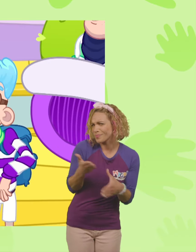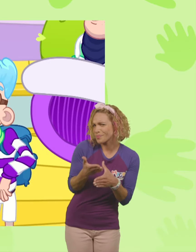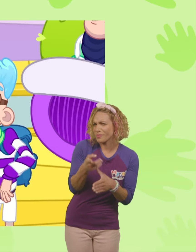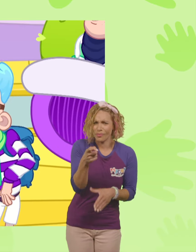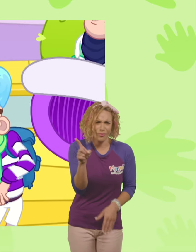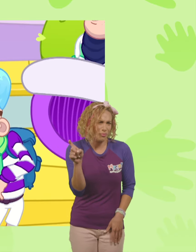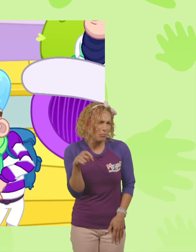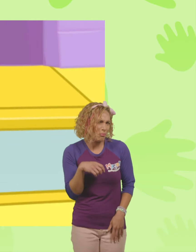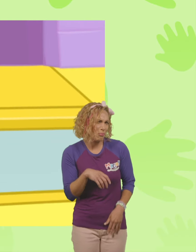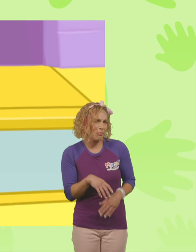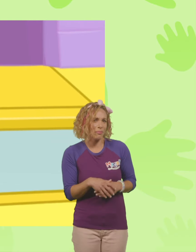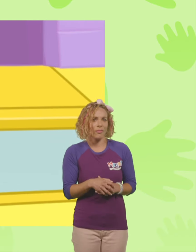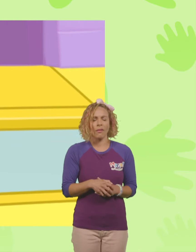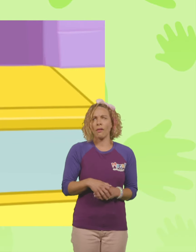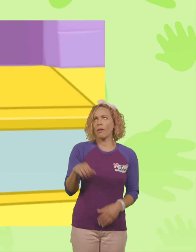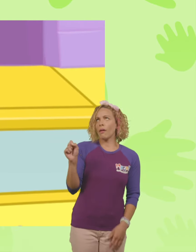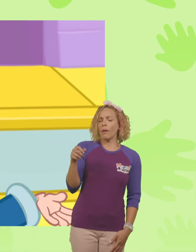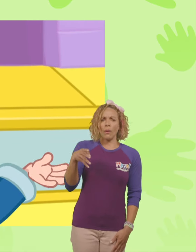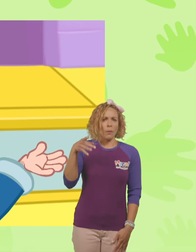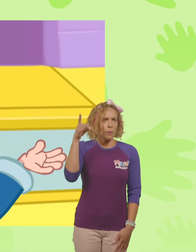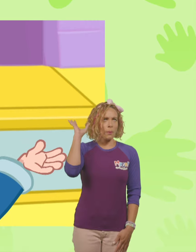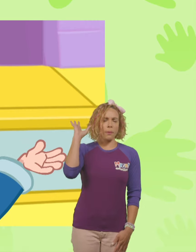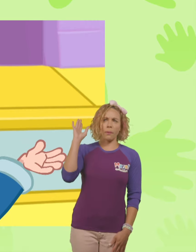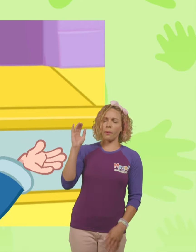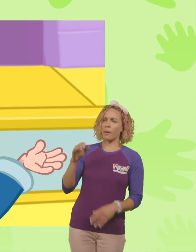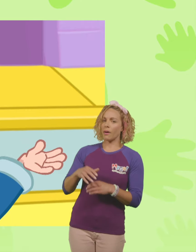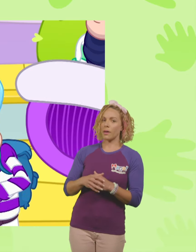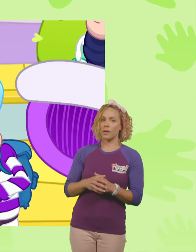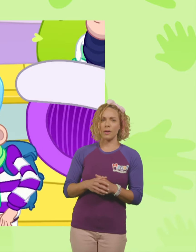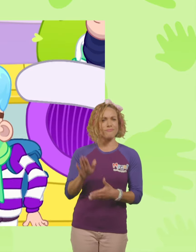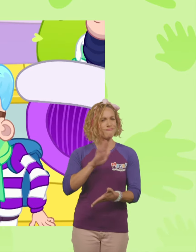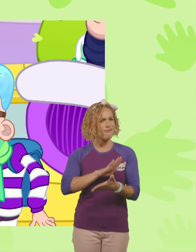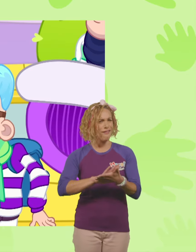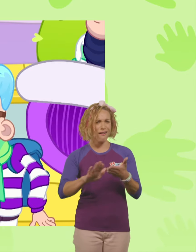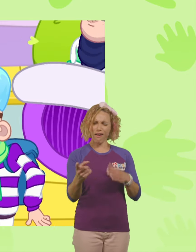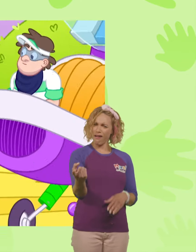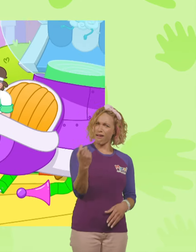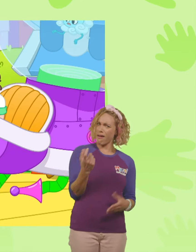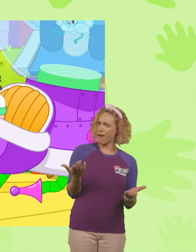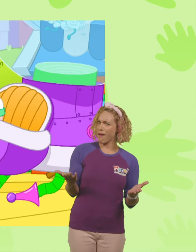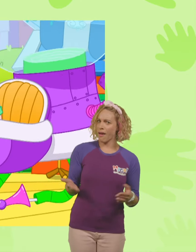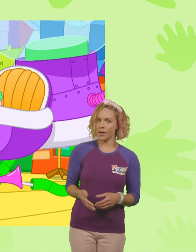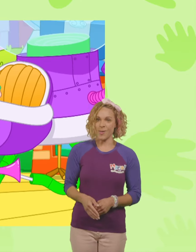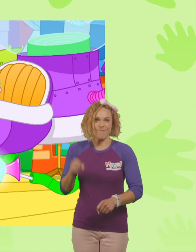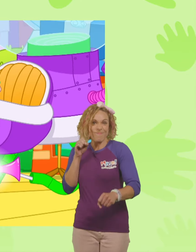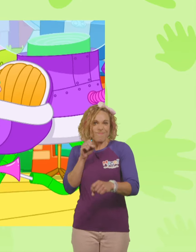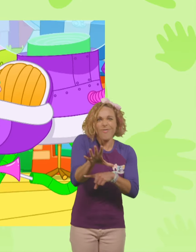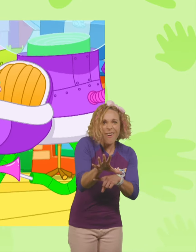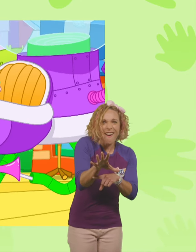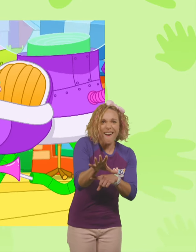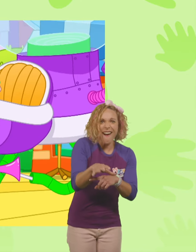Weather bothering you? Yes, terribly. How nice of you to ask. Blaster,